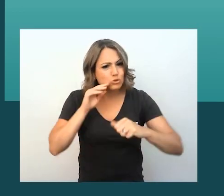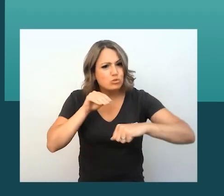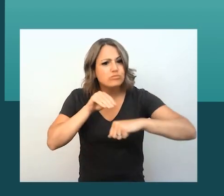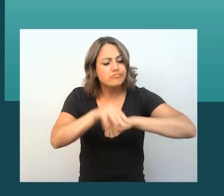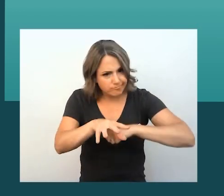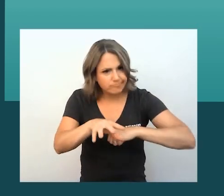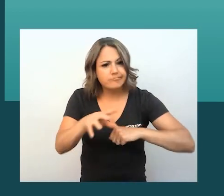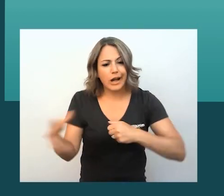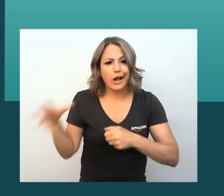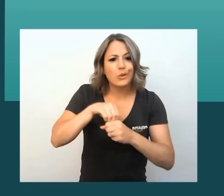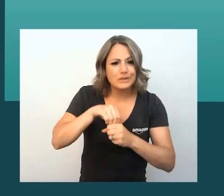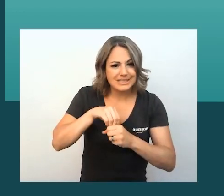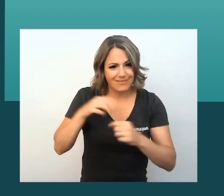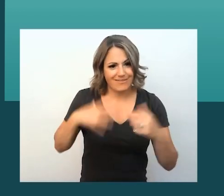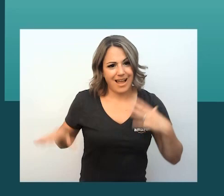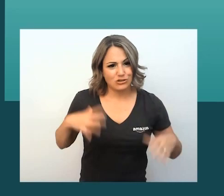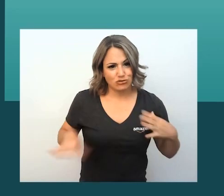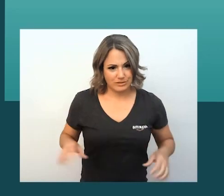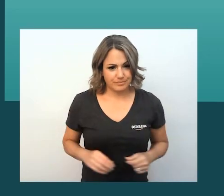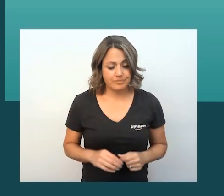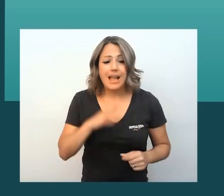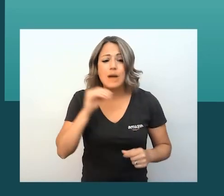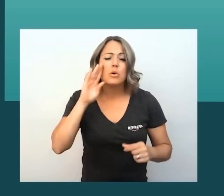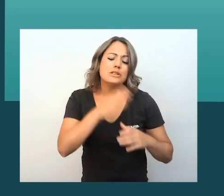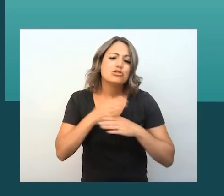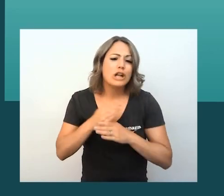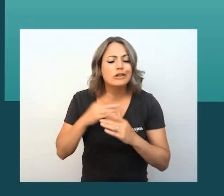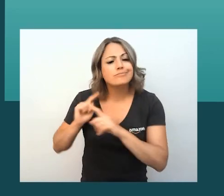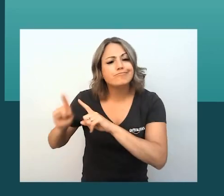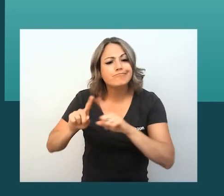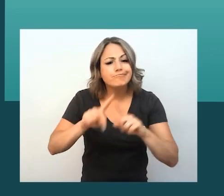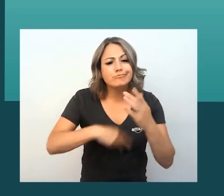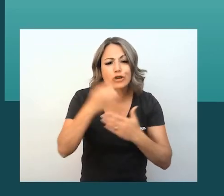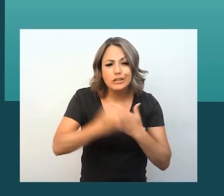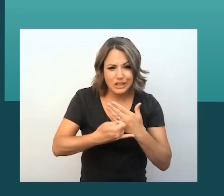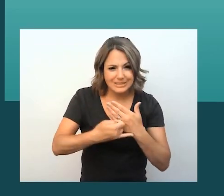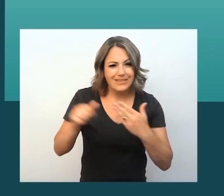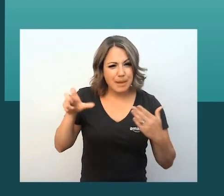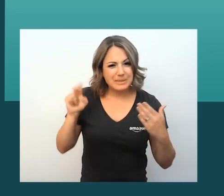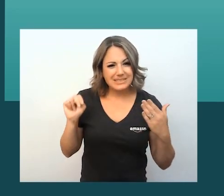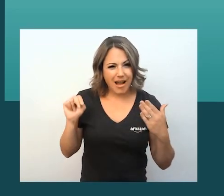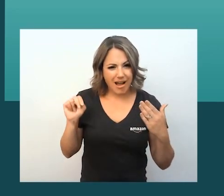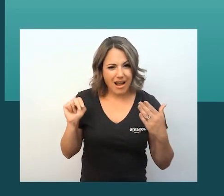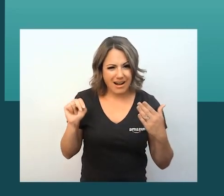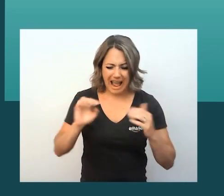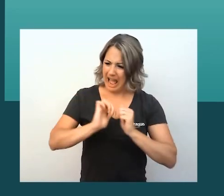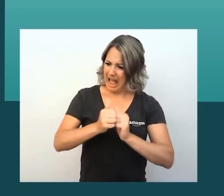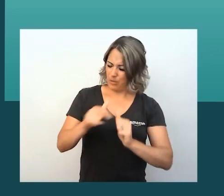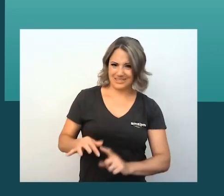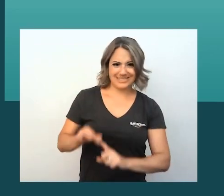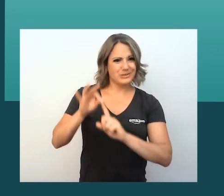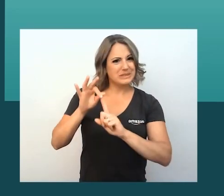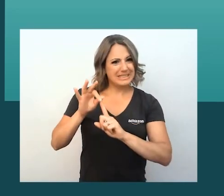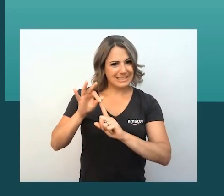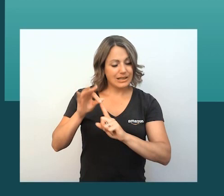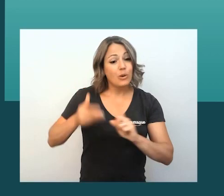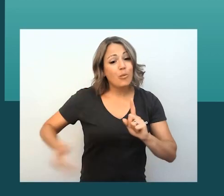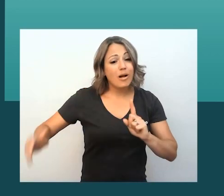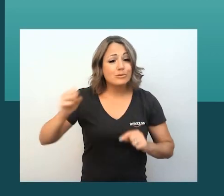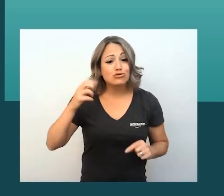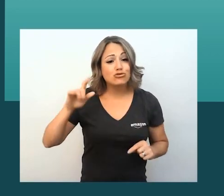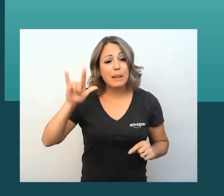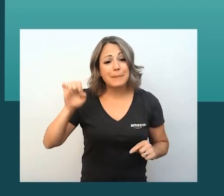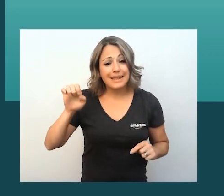whose goal is to make the experience of fashion more inclusive than ever. They'll be sharing fast facts about Amazon, including the projects